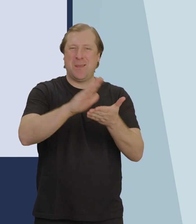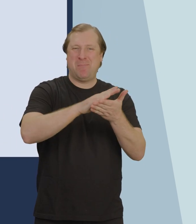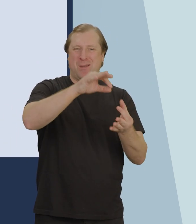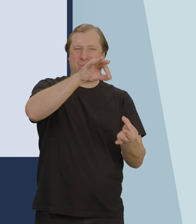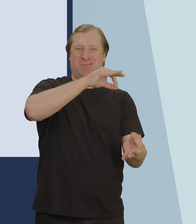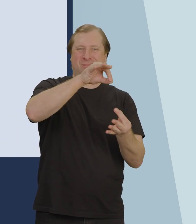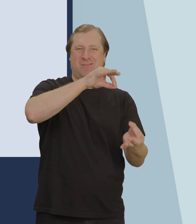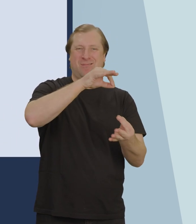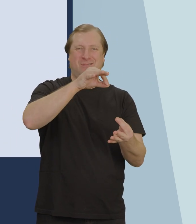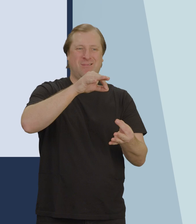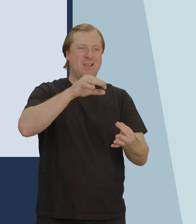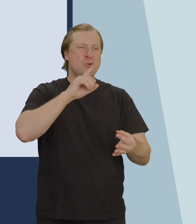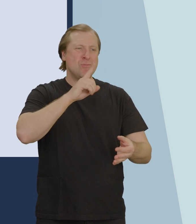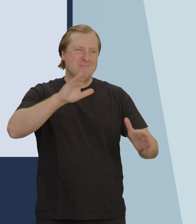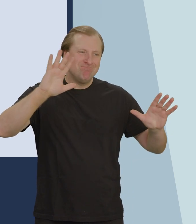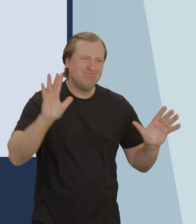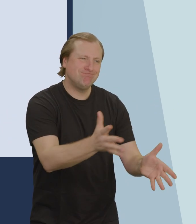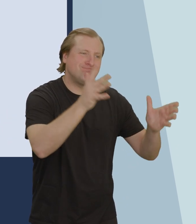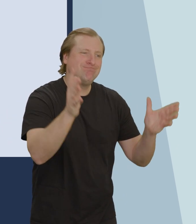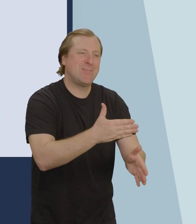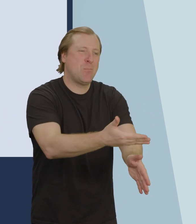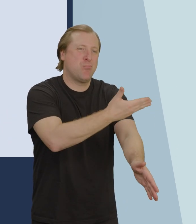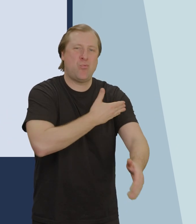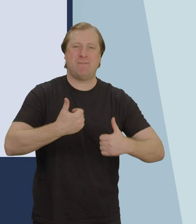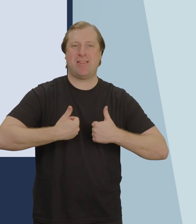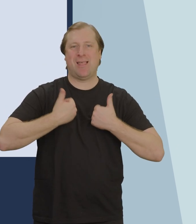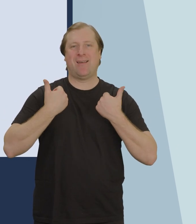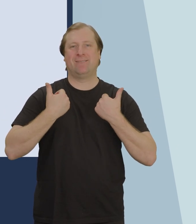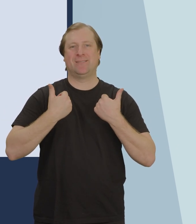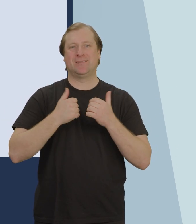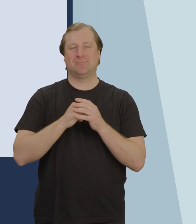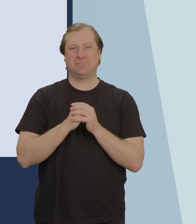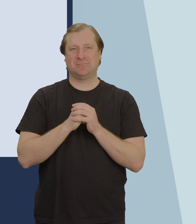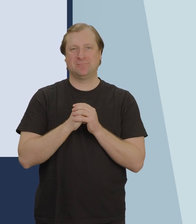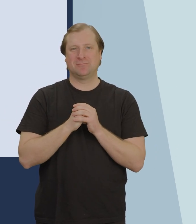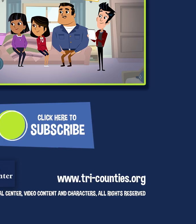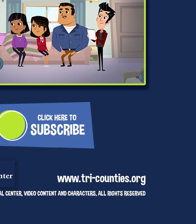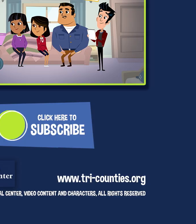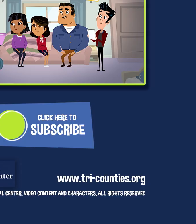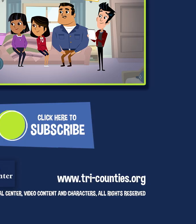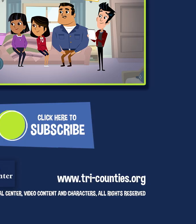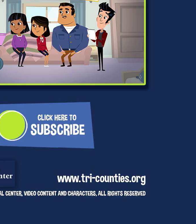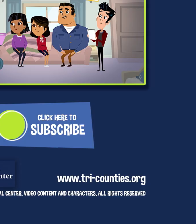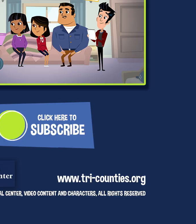planning isn't about creating better paperwork. It's about helping to create better lives.